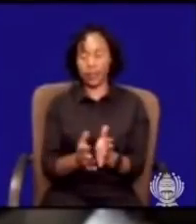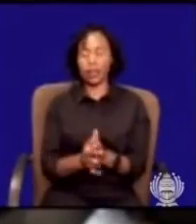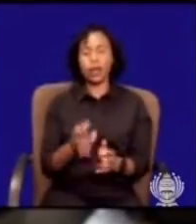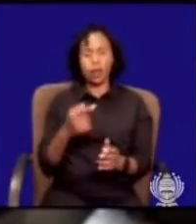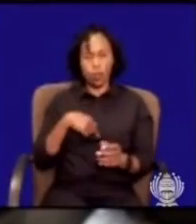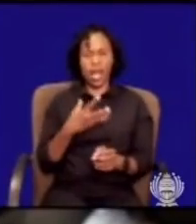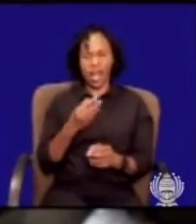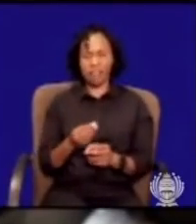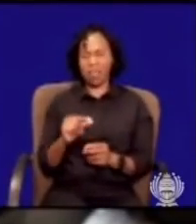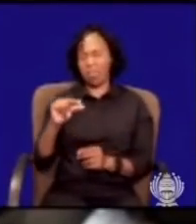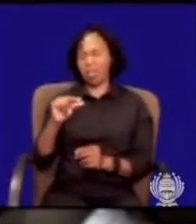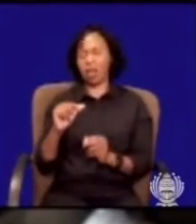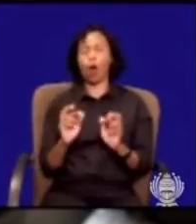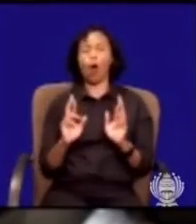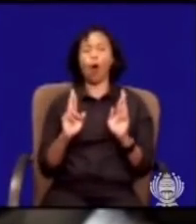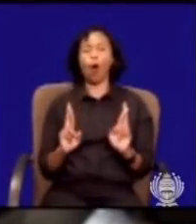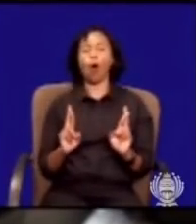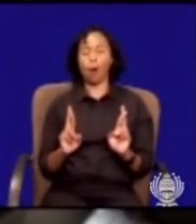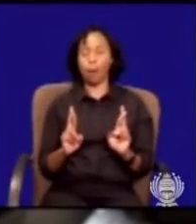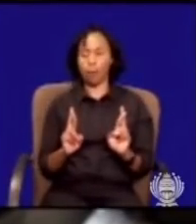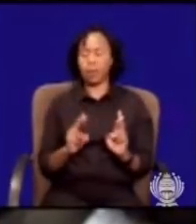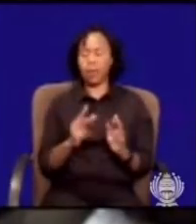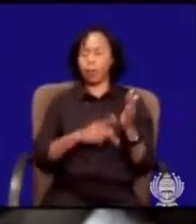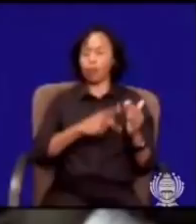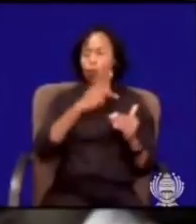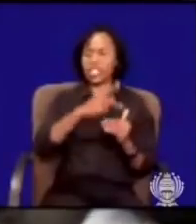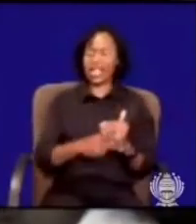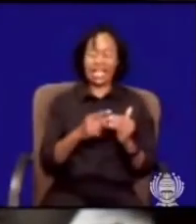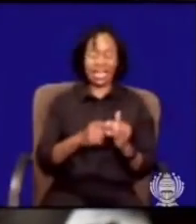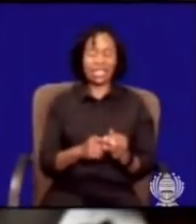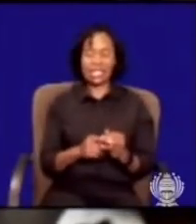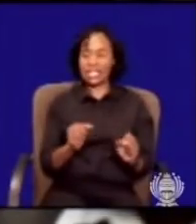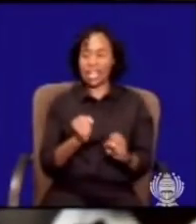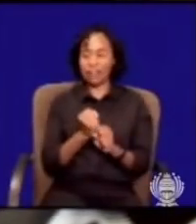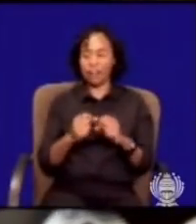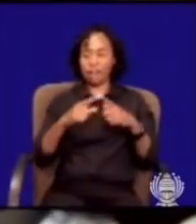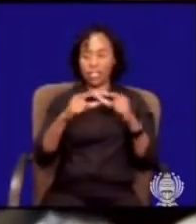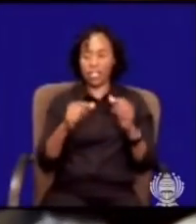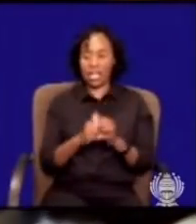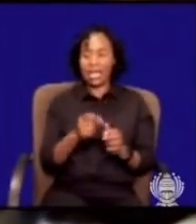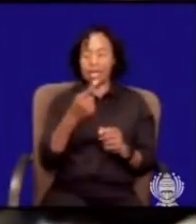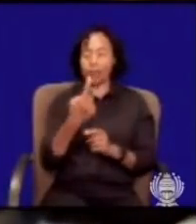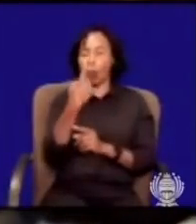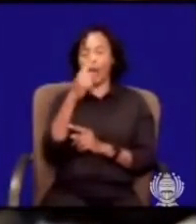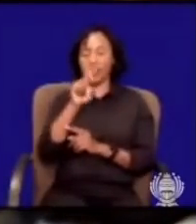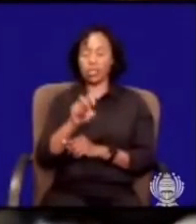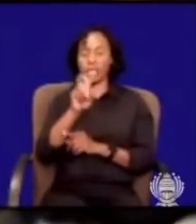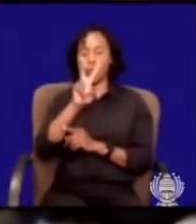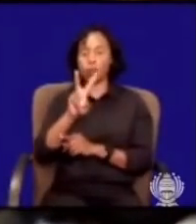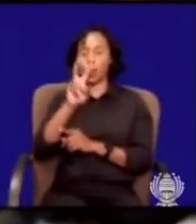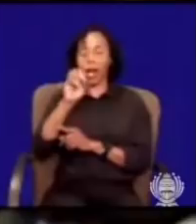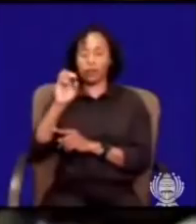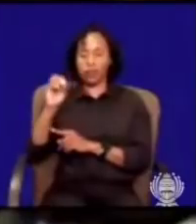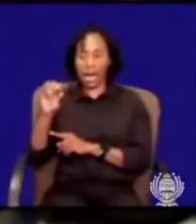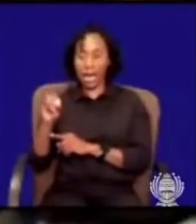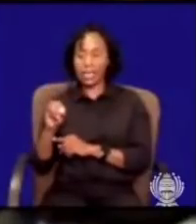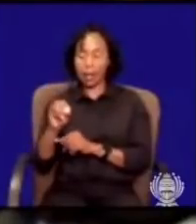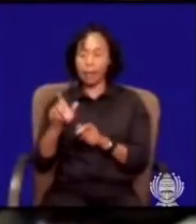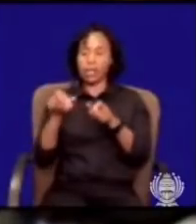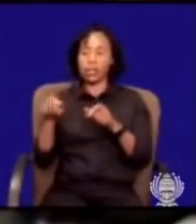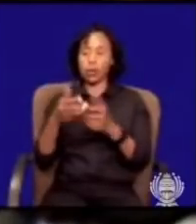a visionary project which will, on completion, house up to 1,200 orphans in